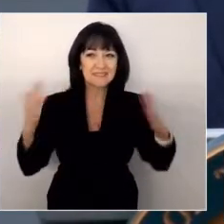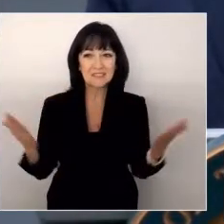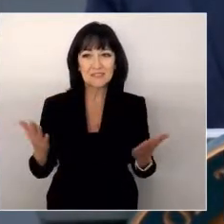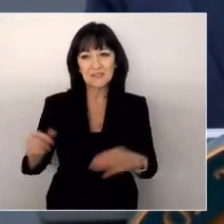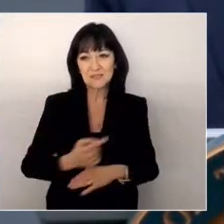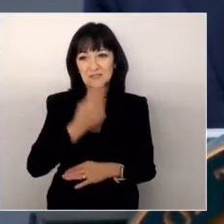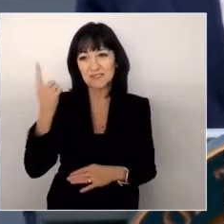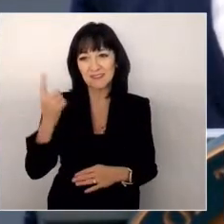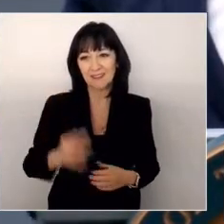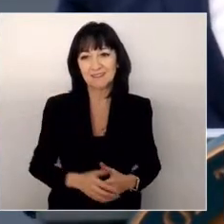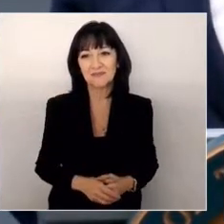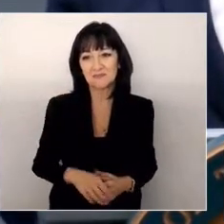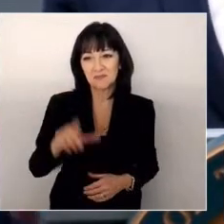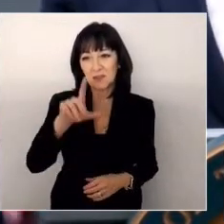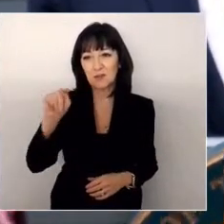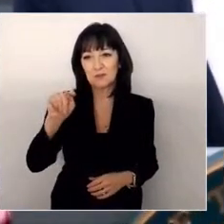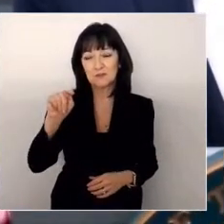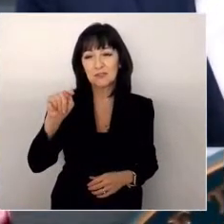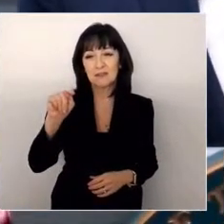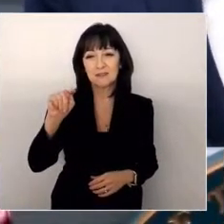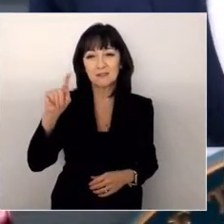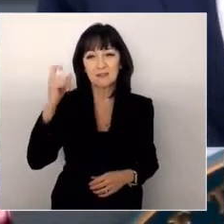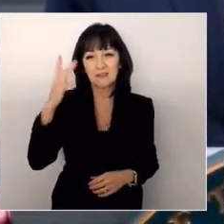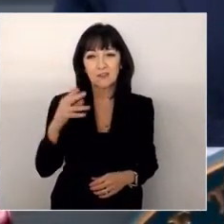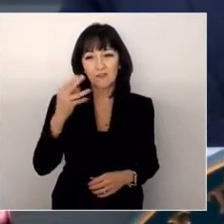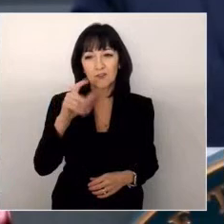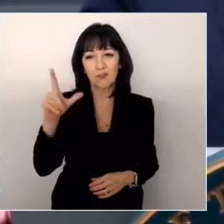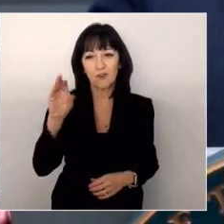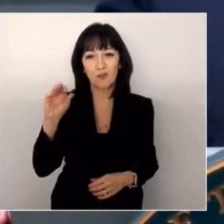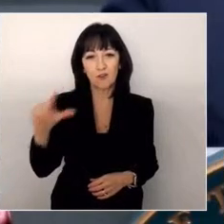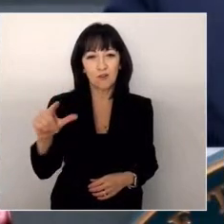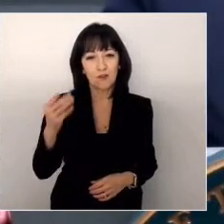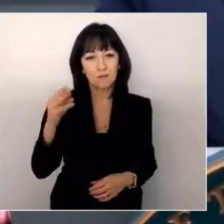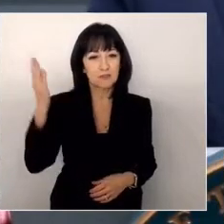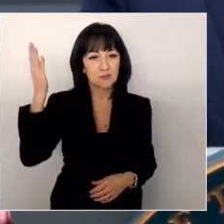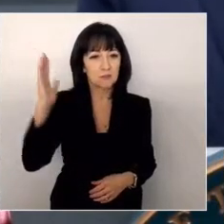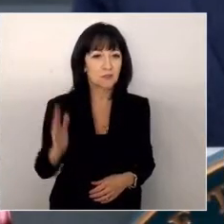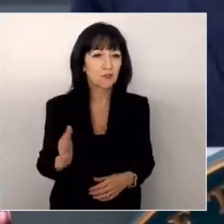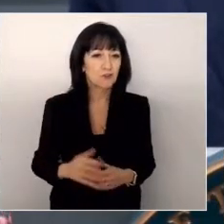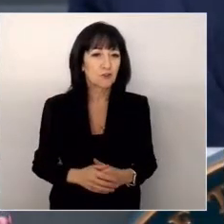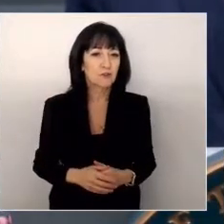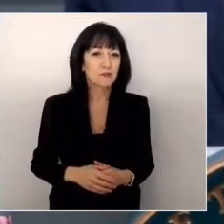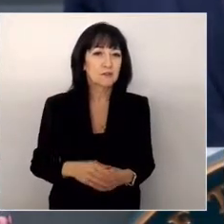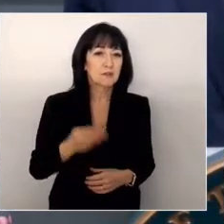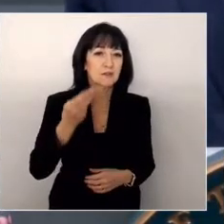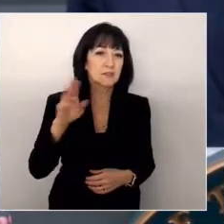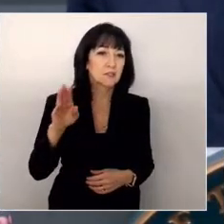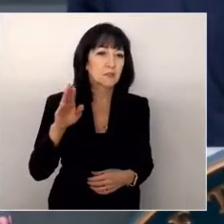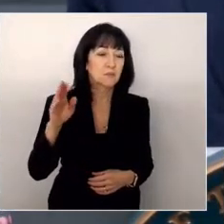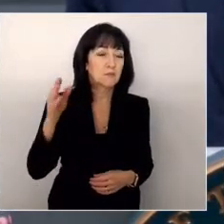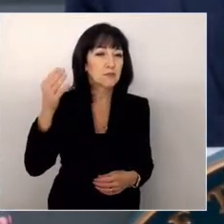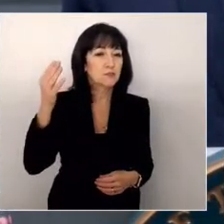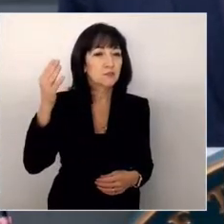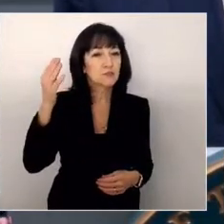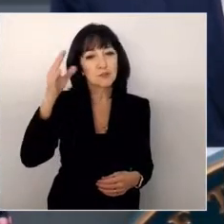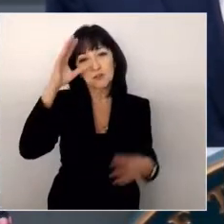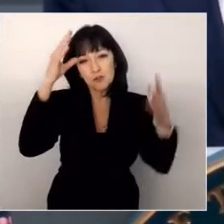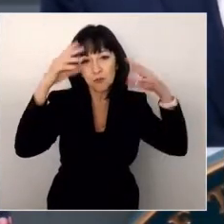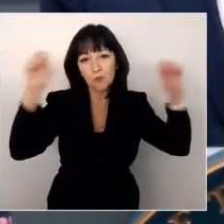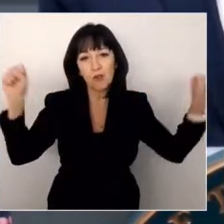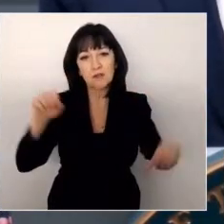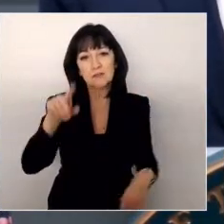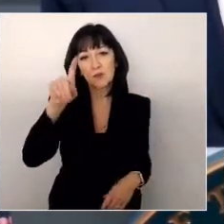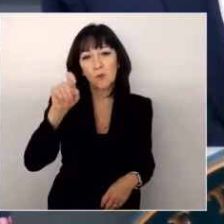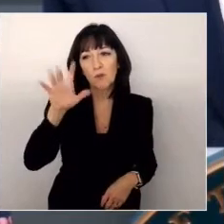Lieutenant Governor Hall Long, Mr. Speaker, Mr. President Pro Tem, members of the 151st